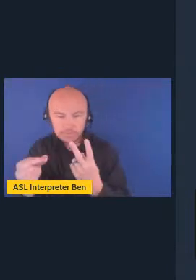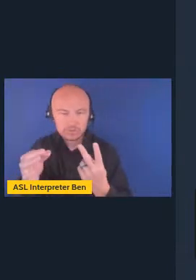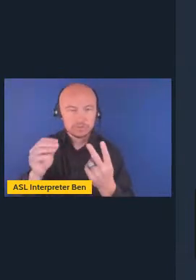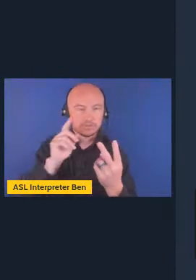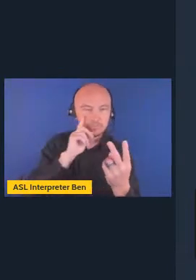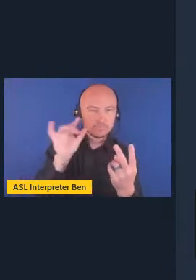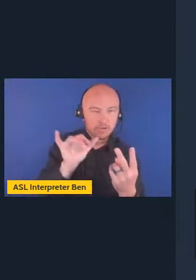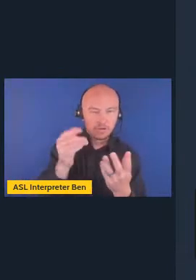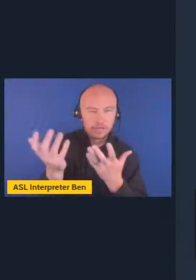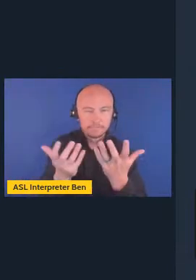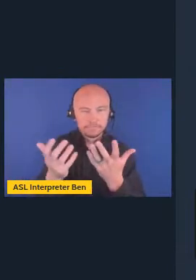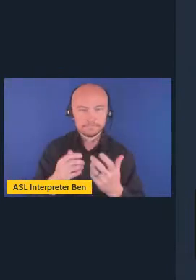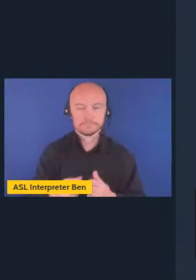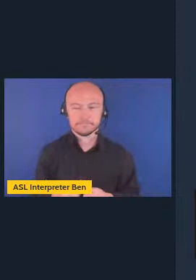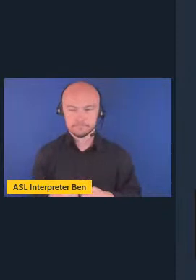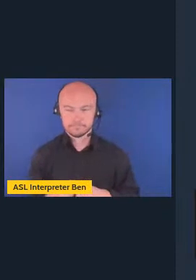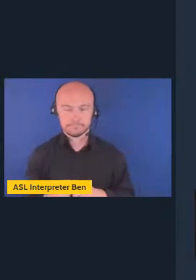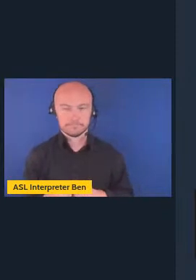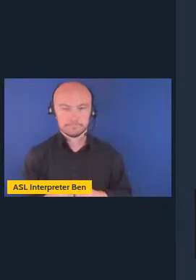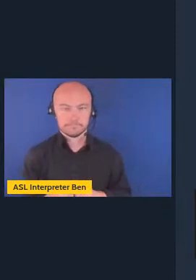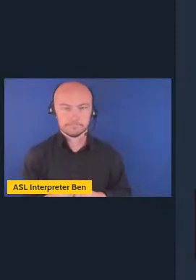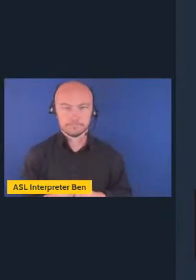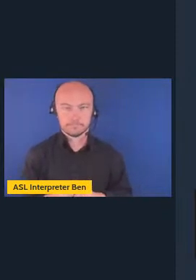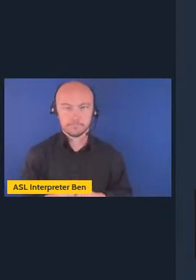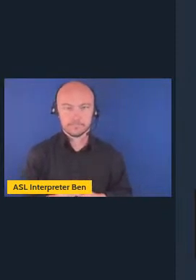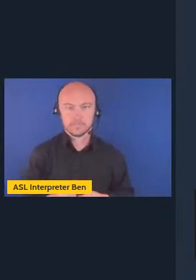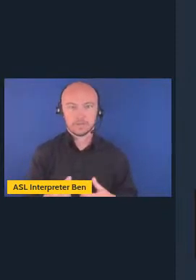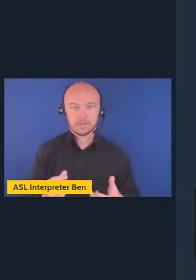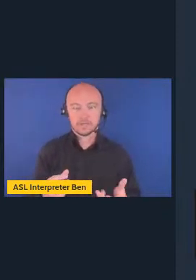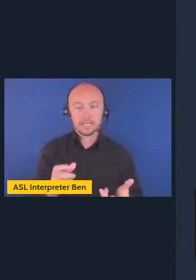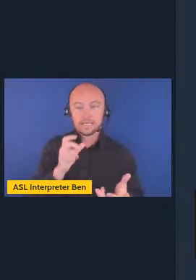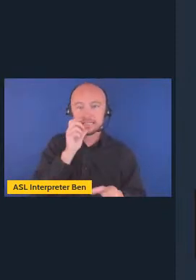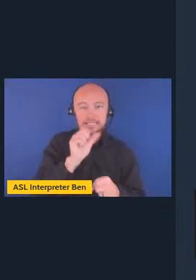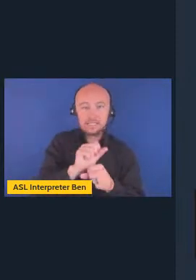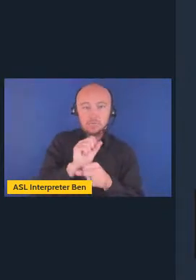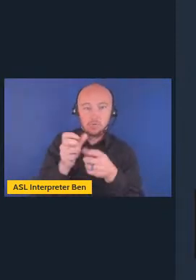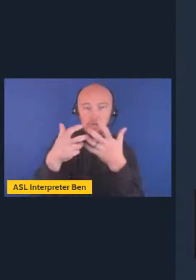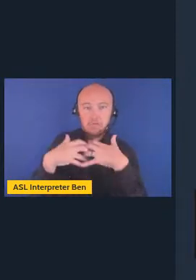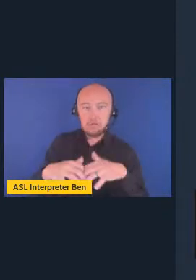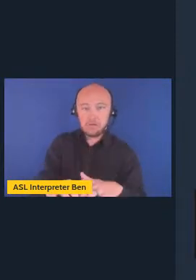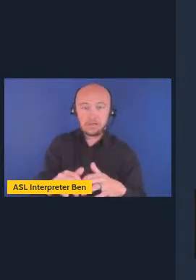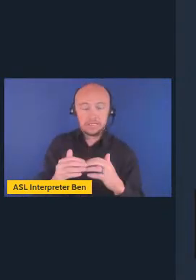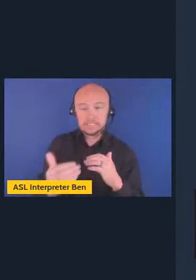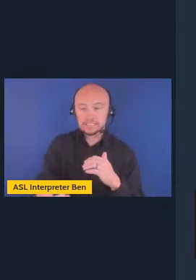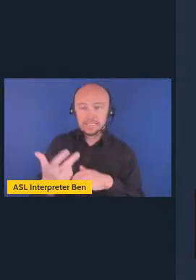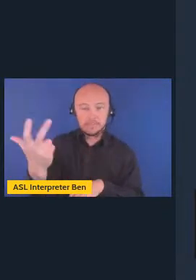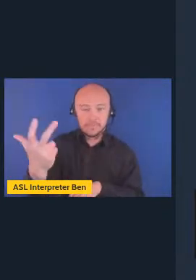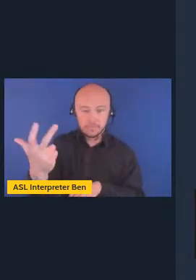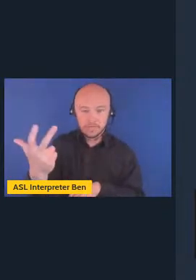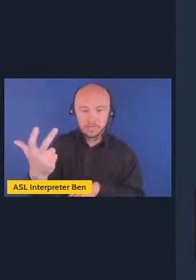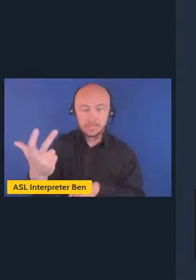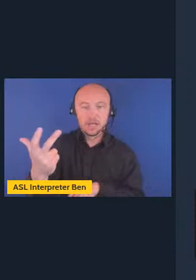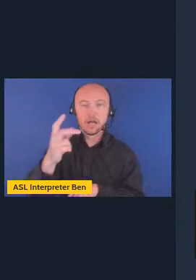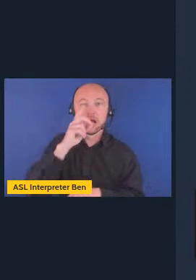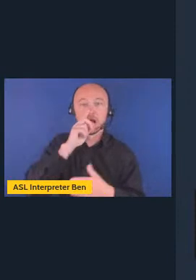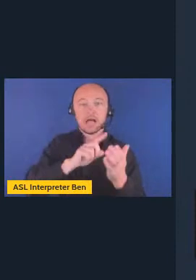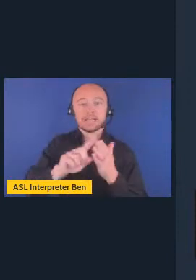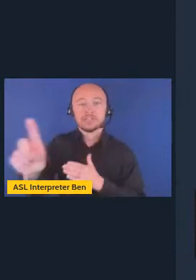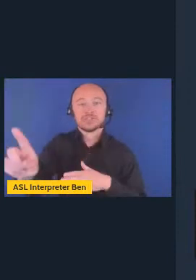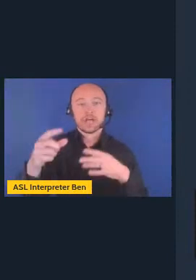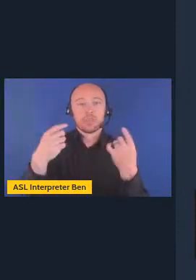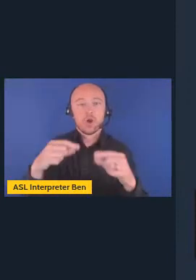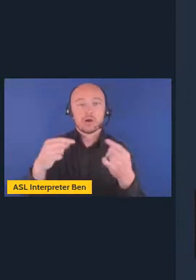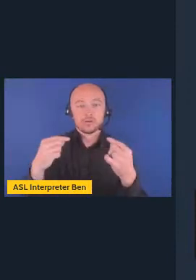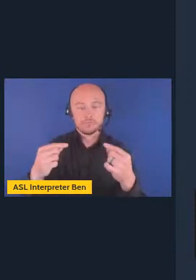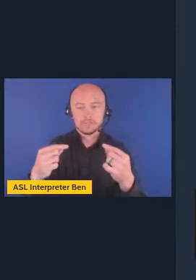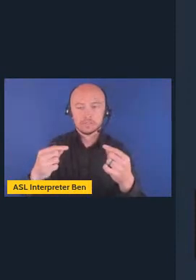like. What didn't work really well in the past is step 3, properly checking the provided arguments. A lot